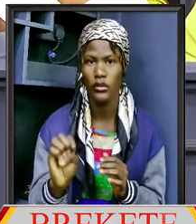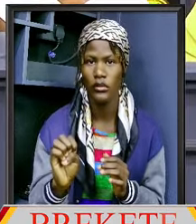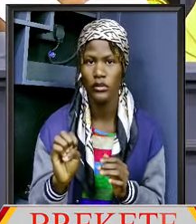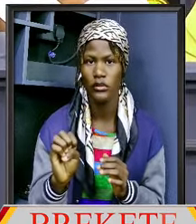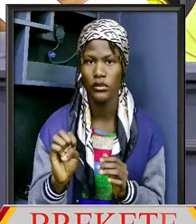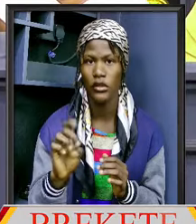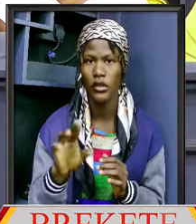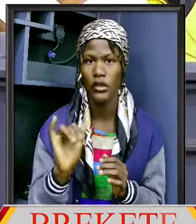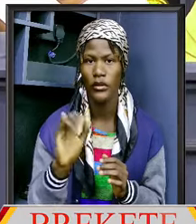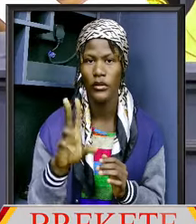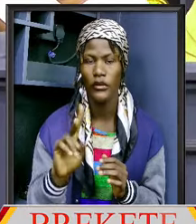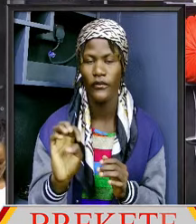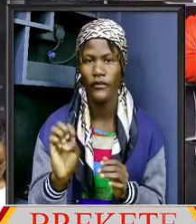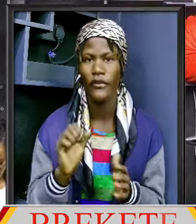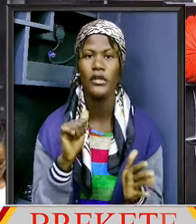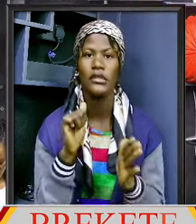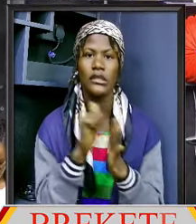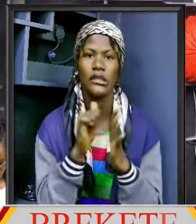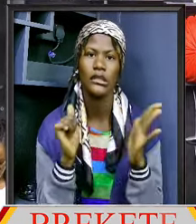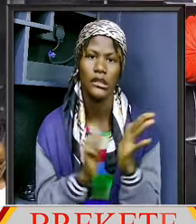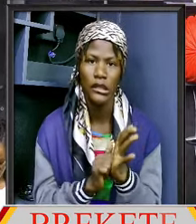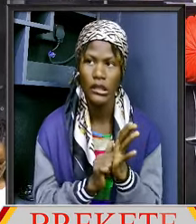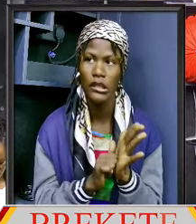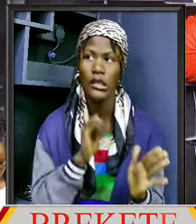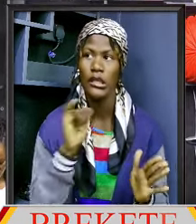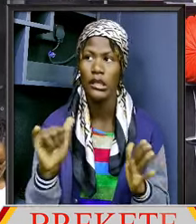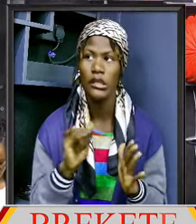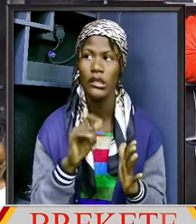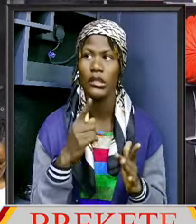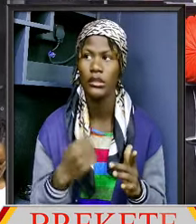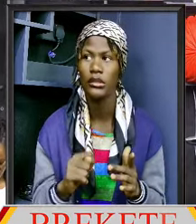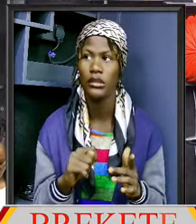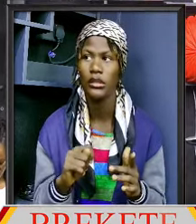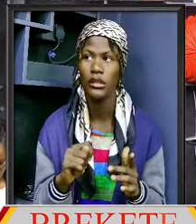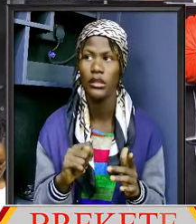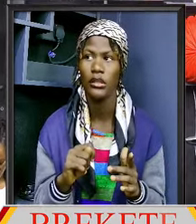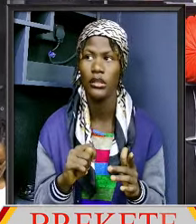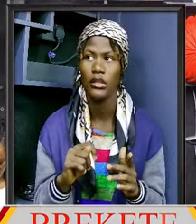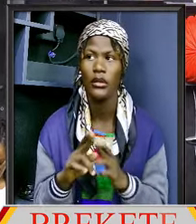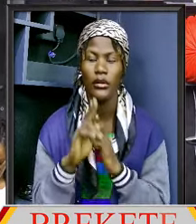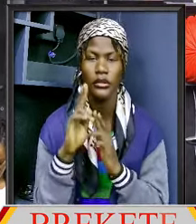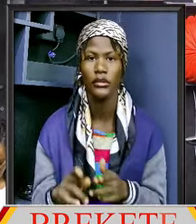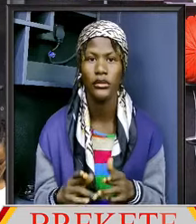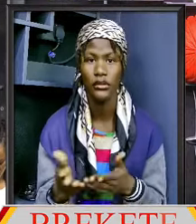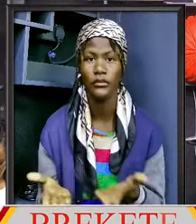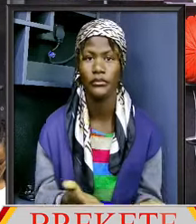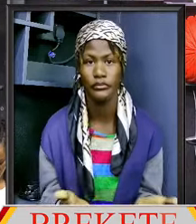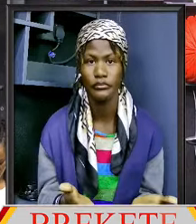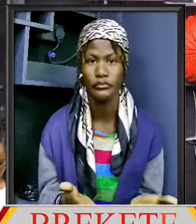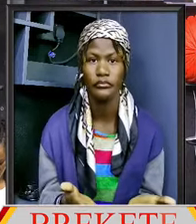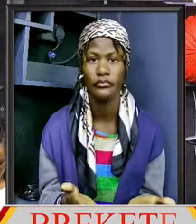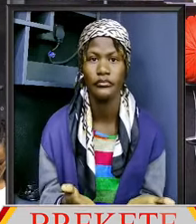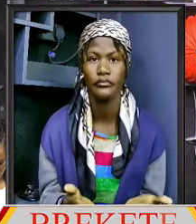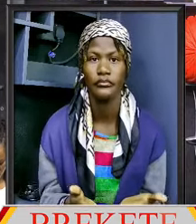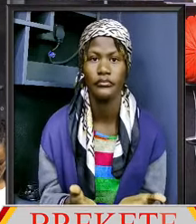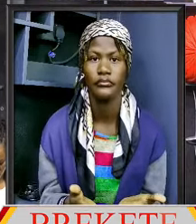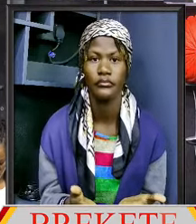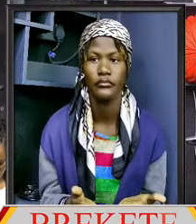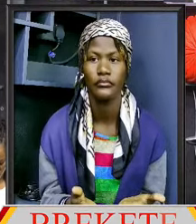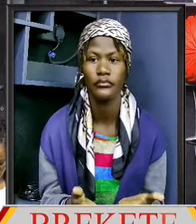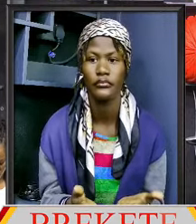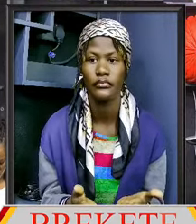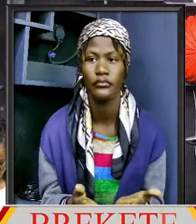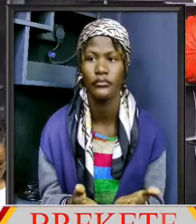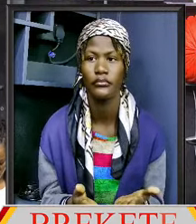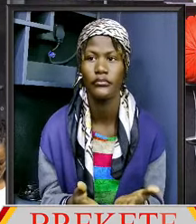Okay, the other respondent they here. I called him. No, at the ax, you